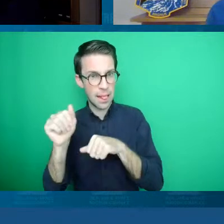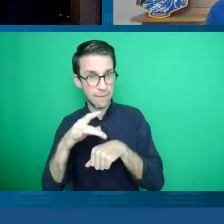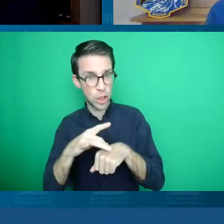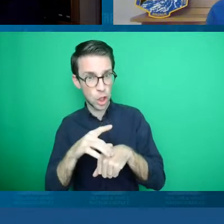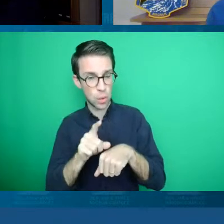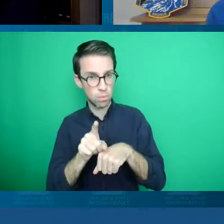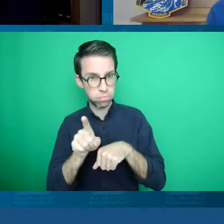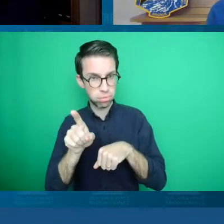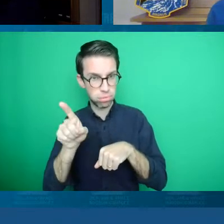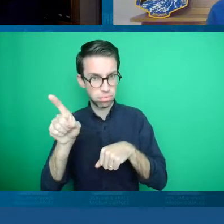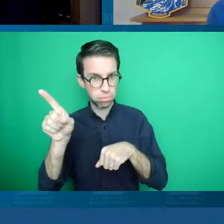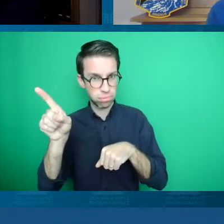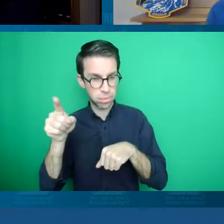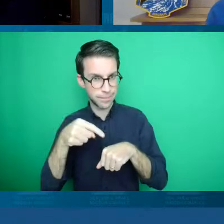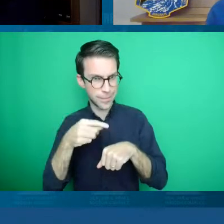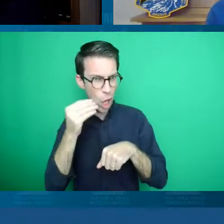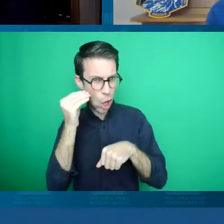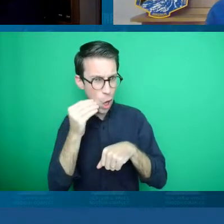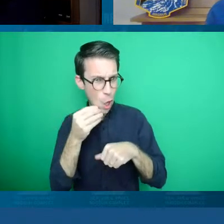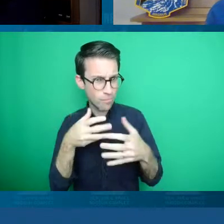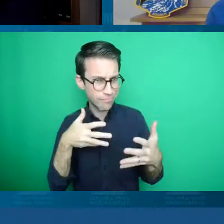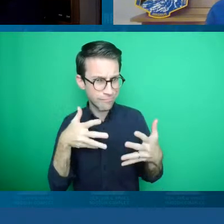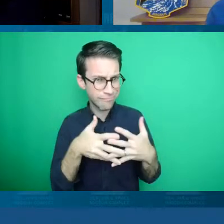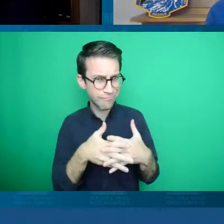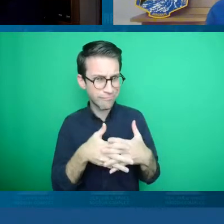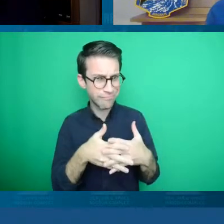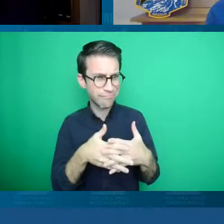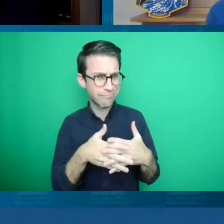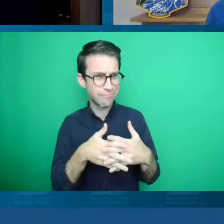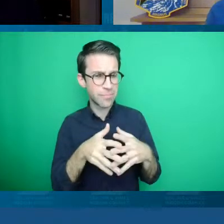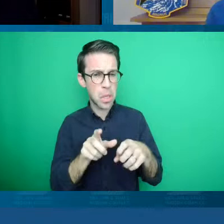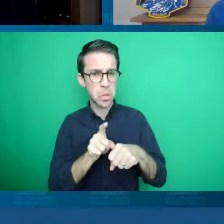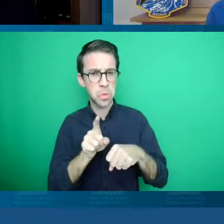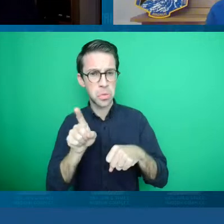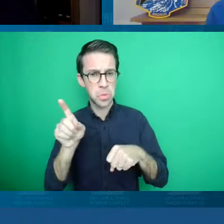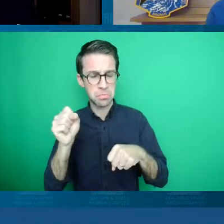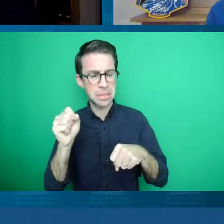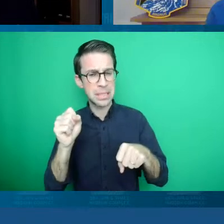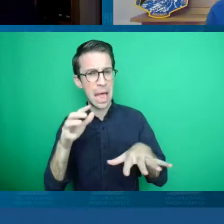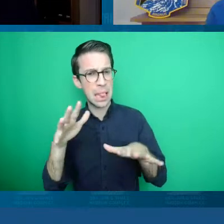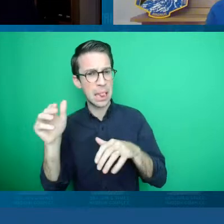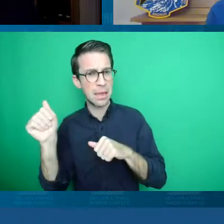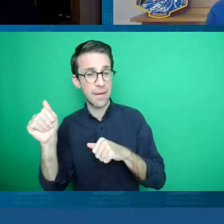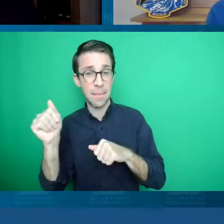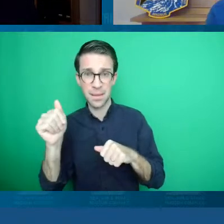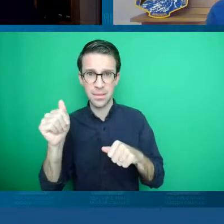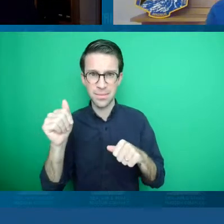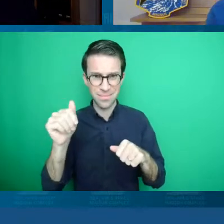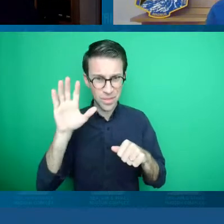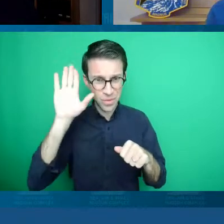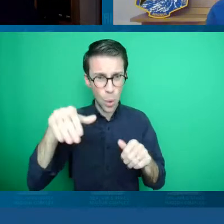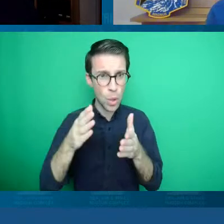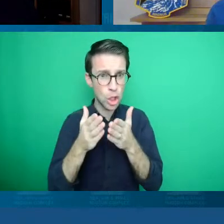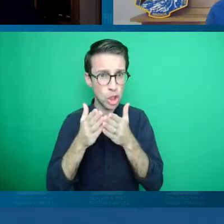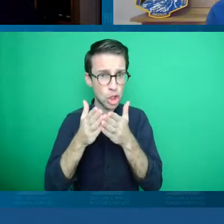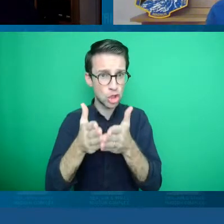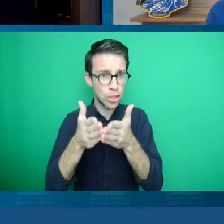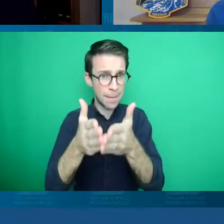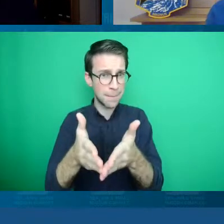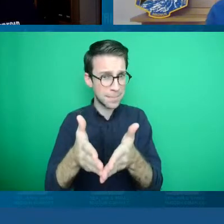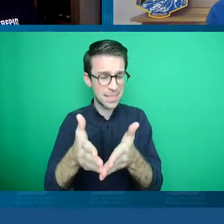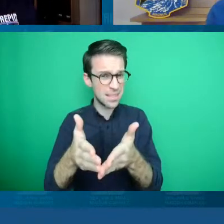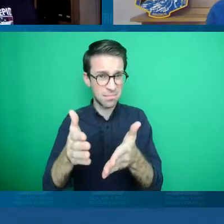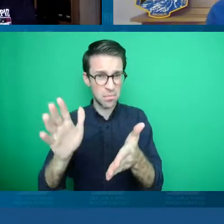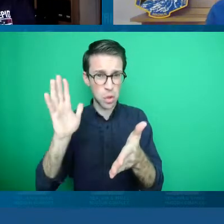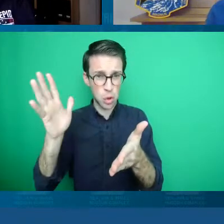what you consider home, for years at a time. The old whaling ships, they would go to sea for 2 or 3